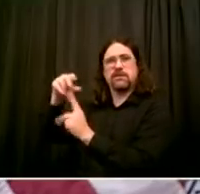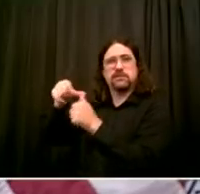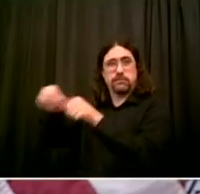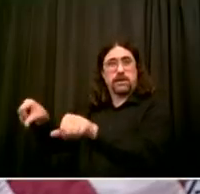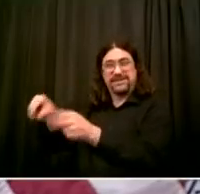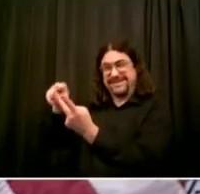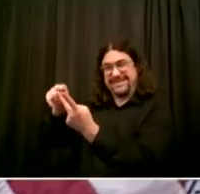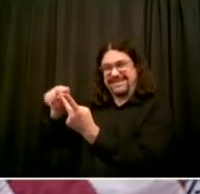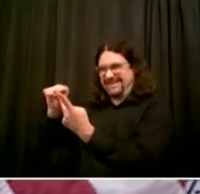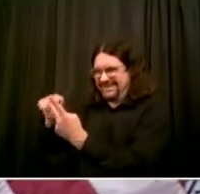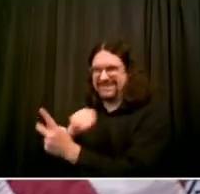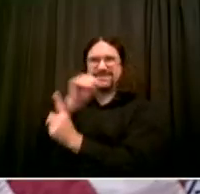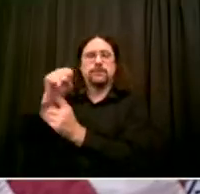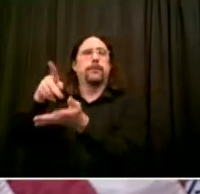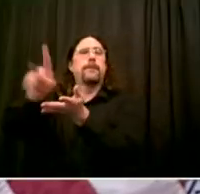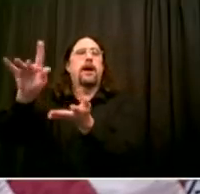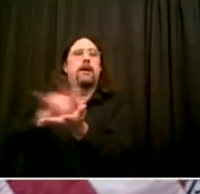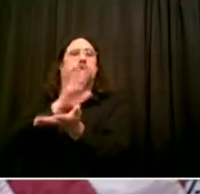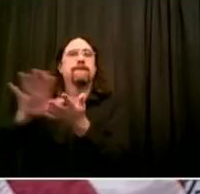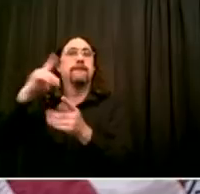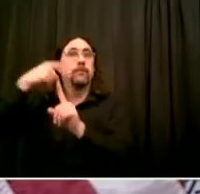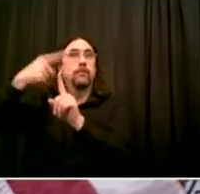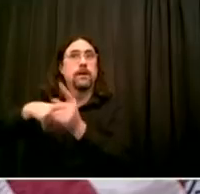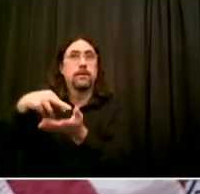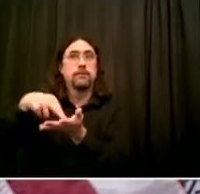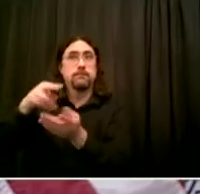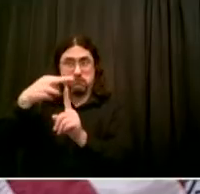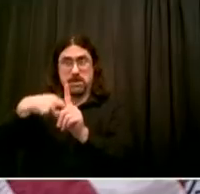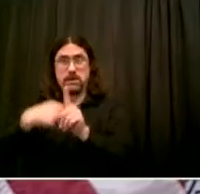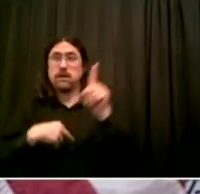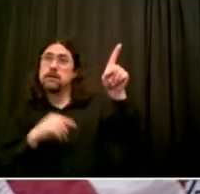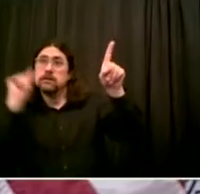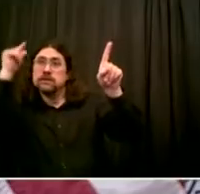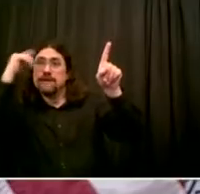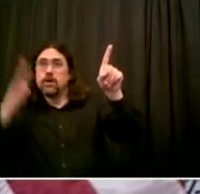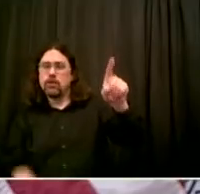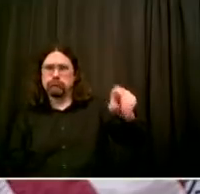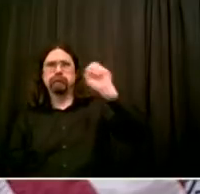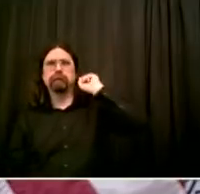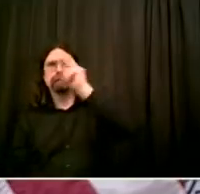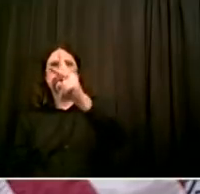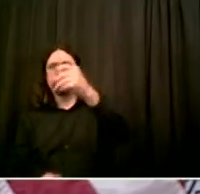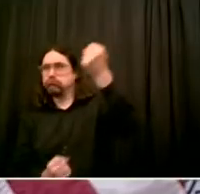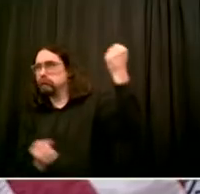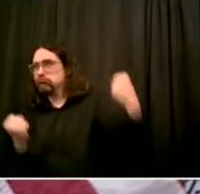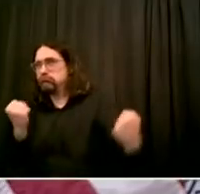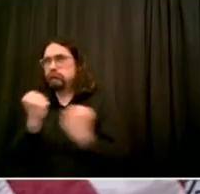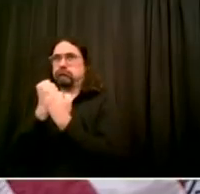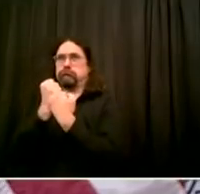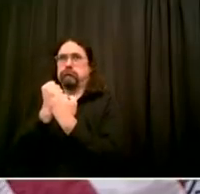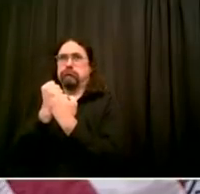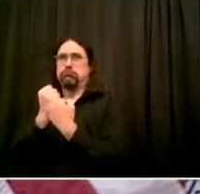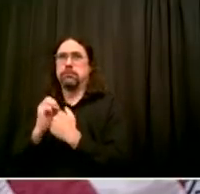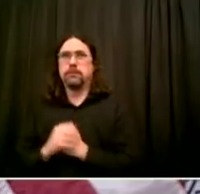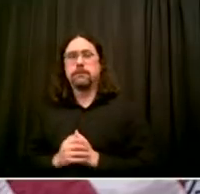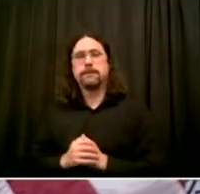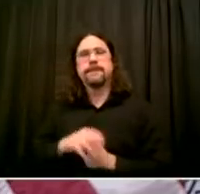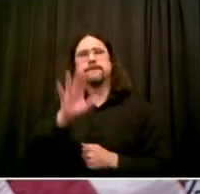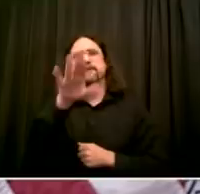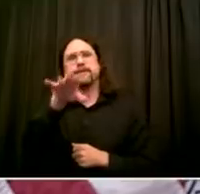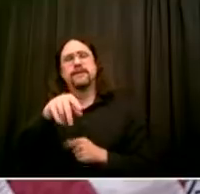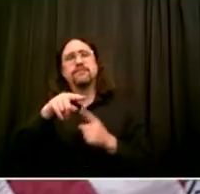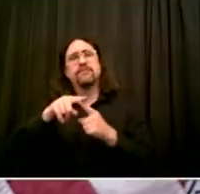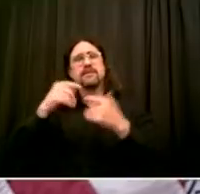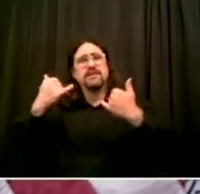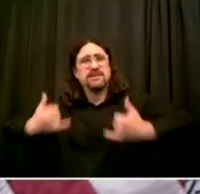this crisis, at least several months. But I think it is true that when the voices of tenants and the voices of the city are heard in Albany,